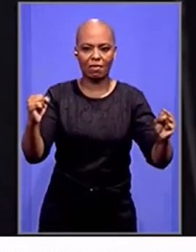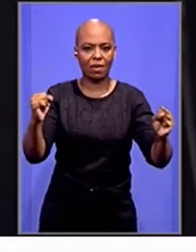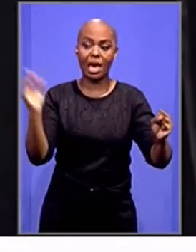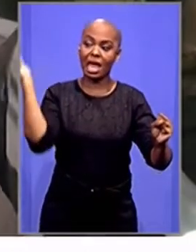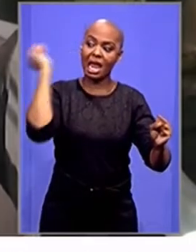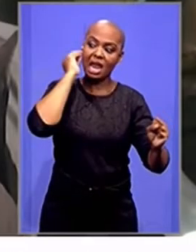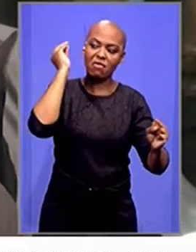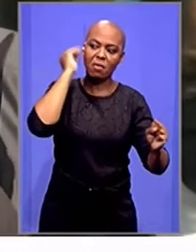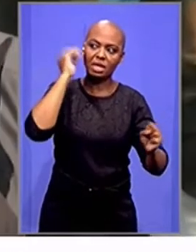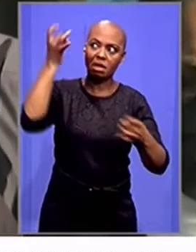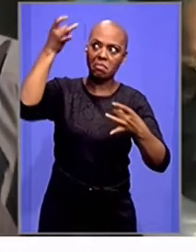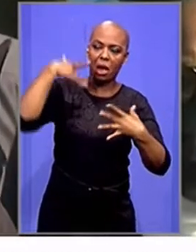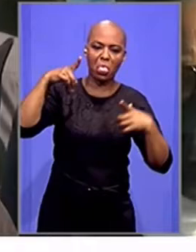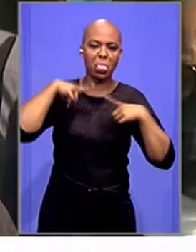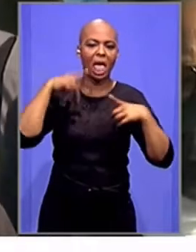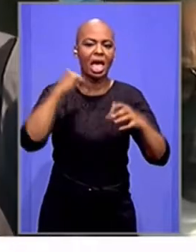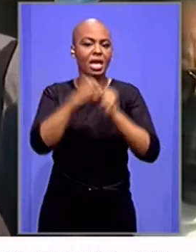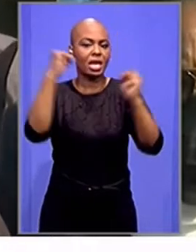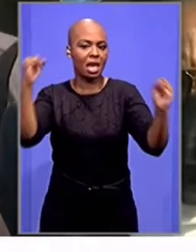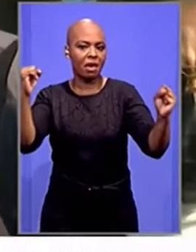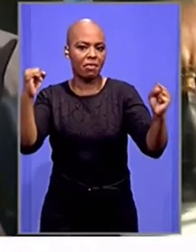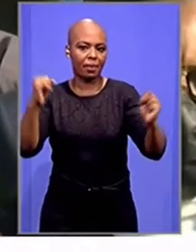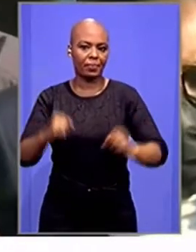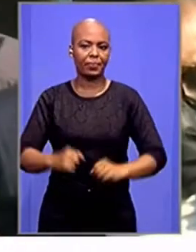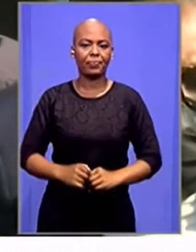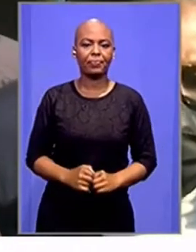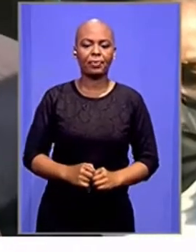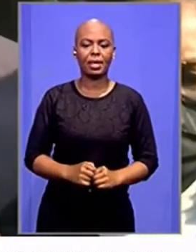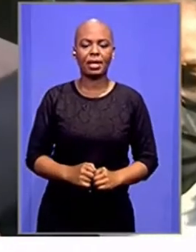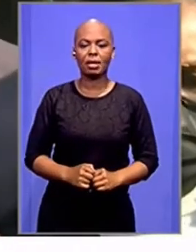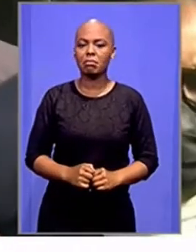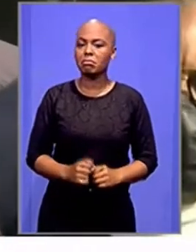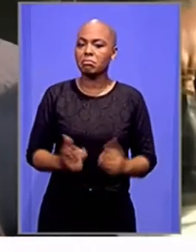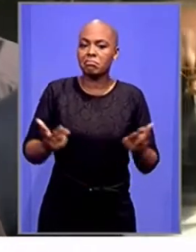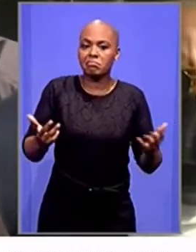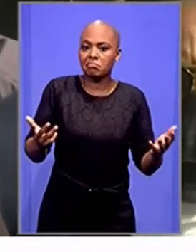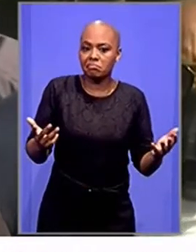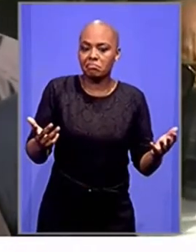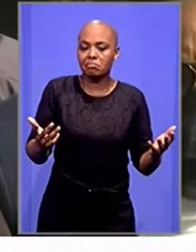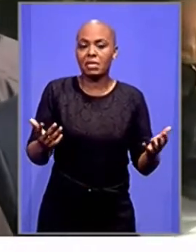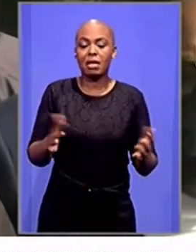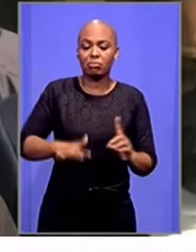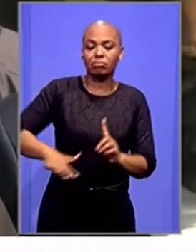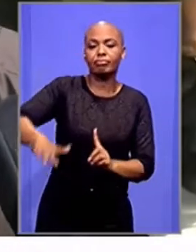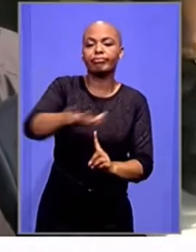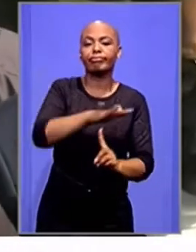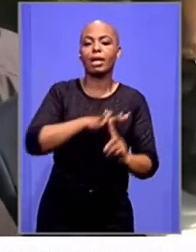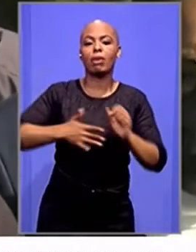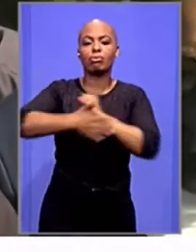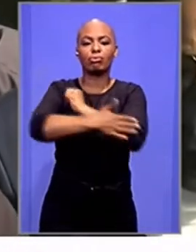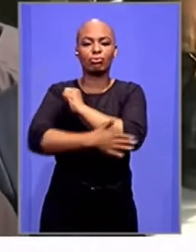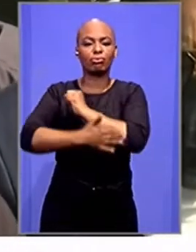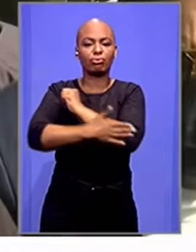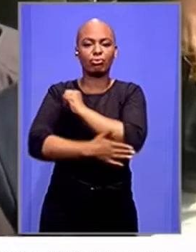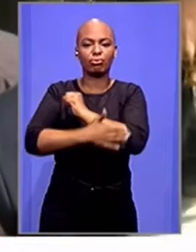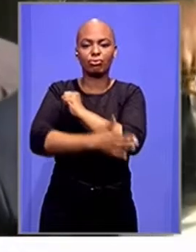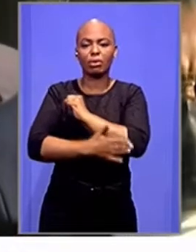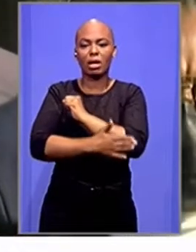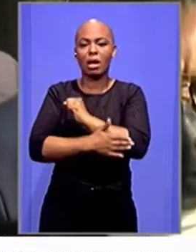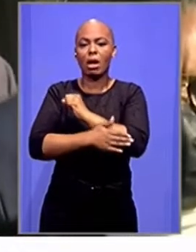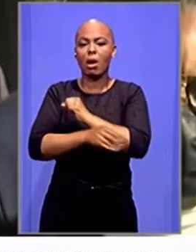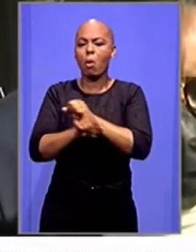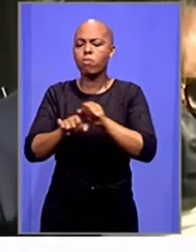with speed to the issues on the ground and attending to areas which have been identified as potential